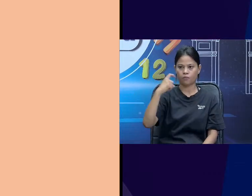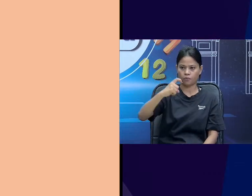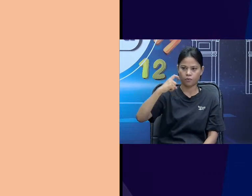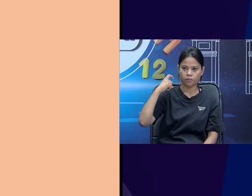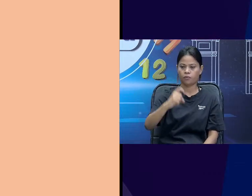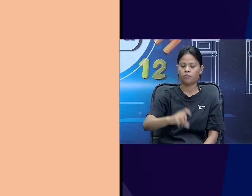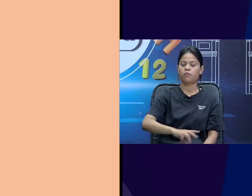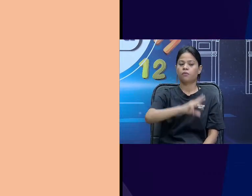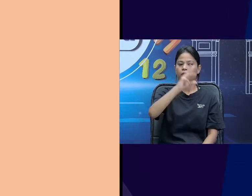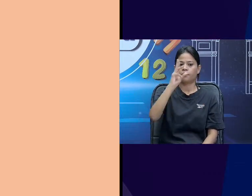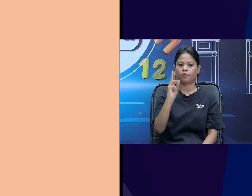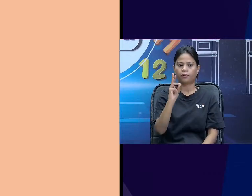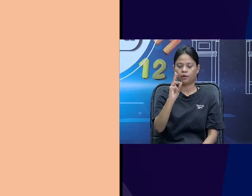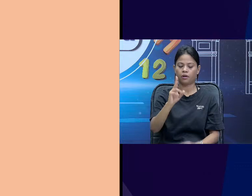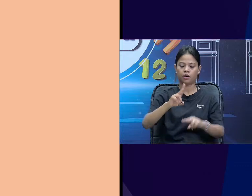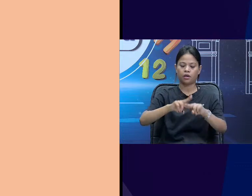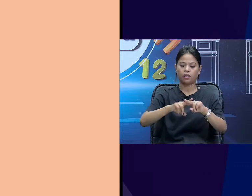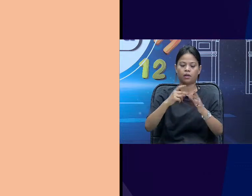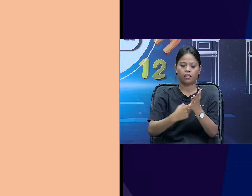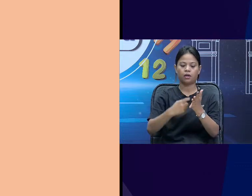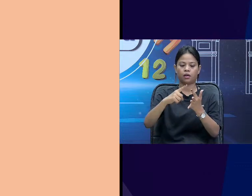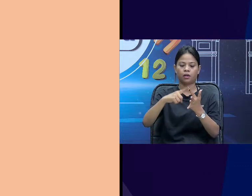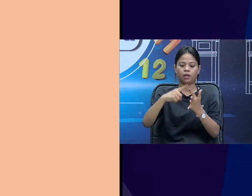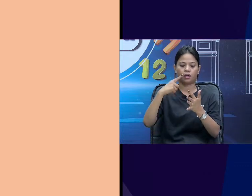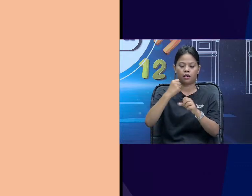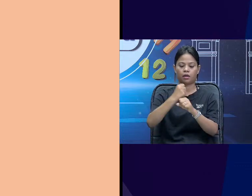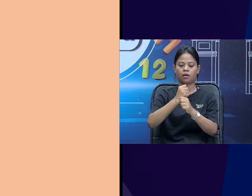Third keyword is freight.